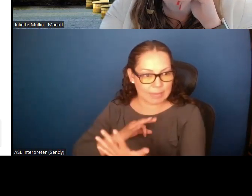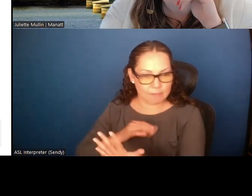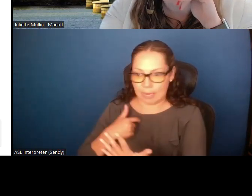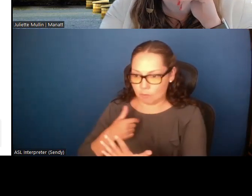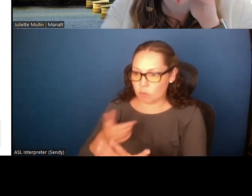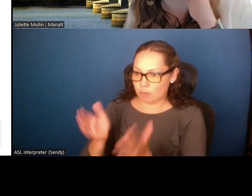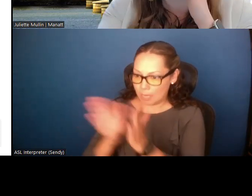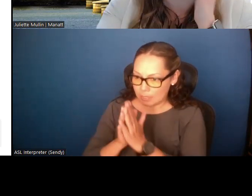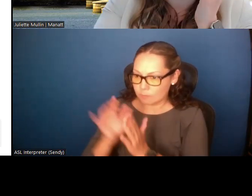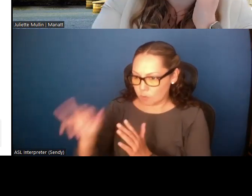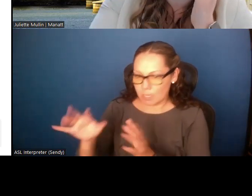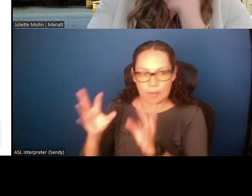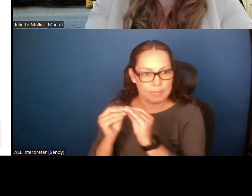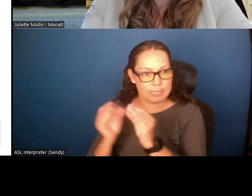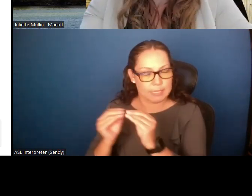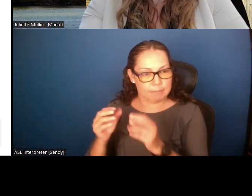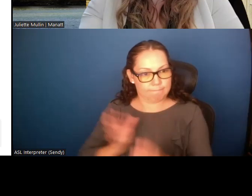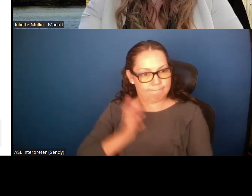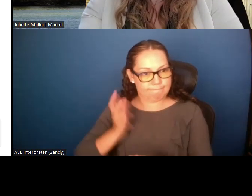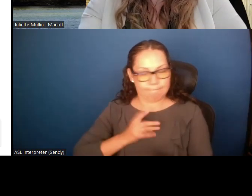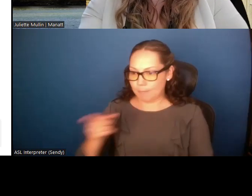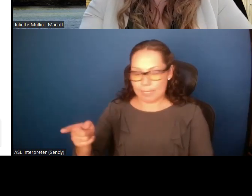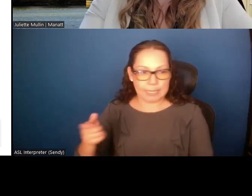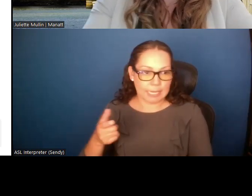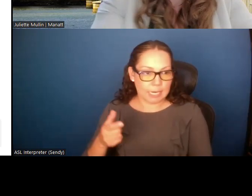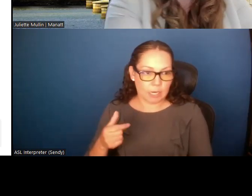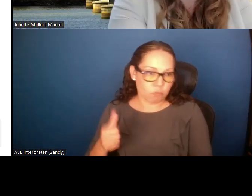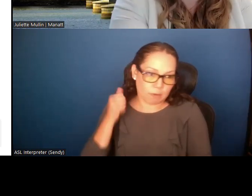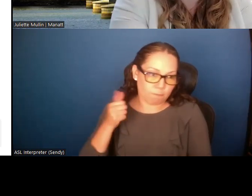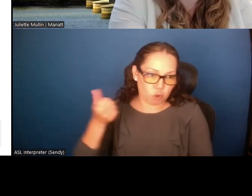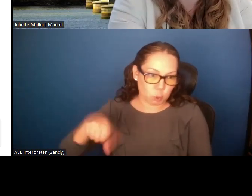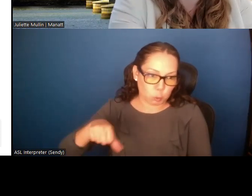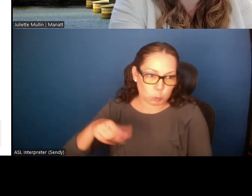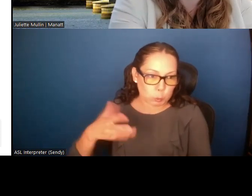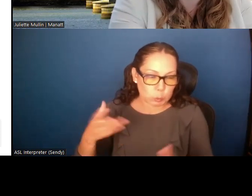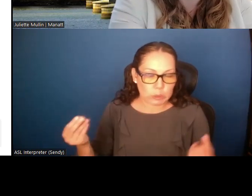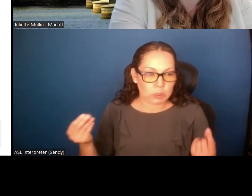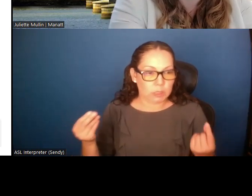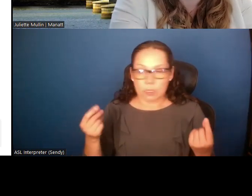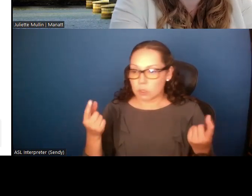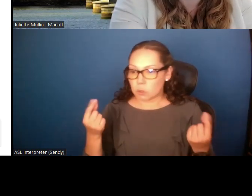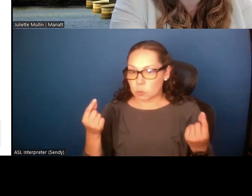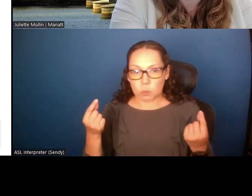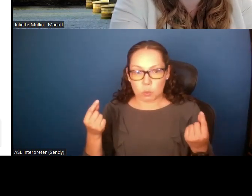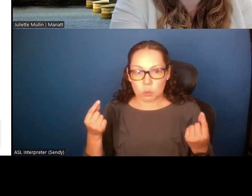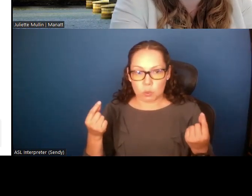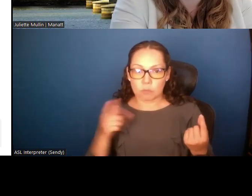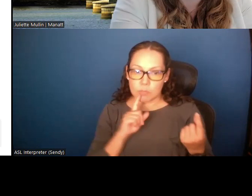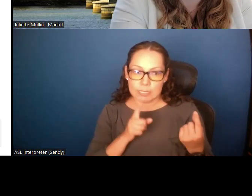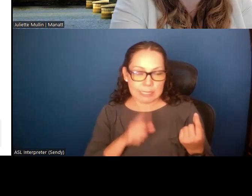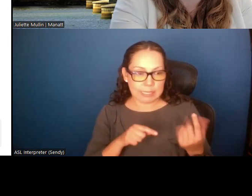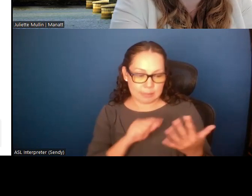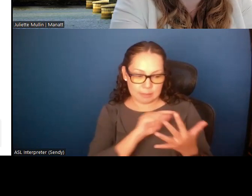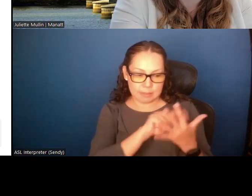these things out because they may seem trivial, but when it comes to the nitty-gritty, these are the things that